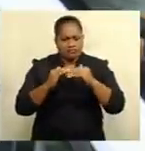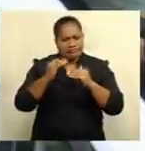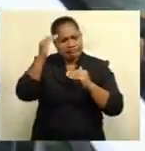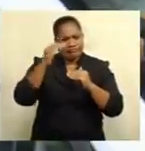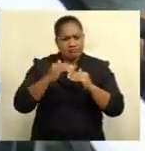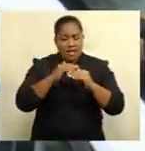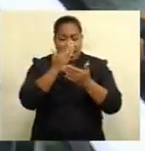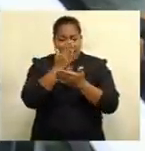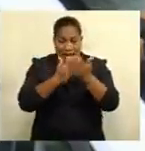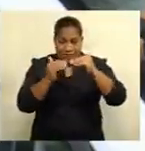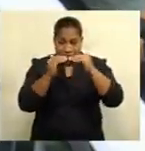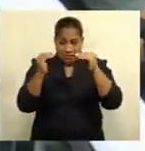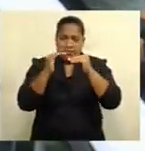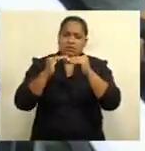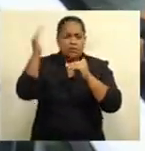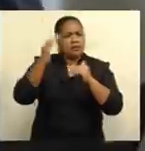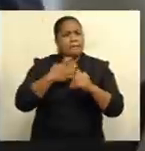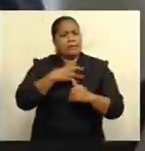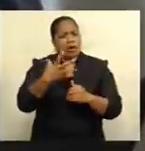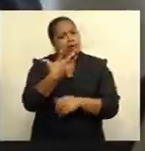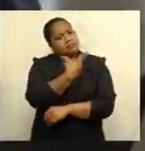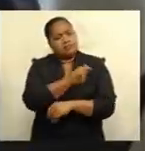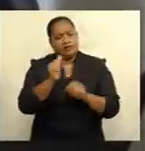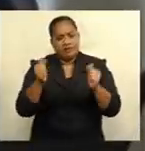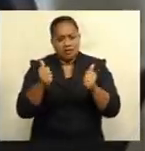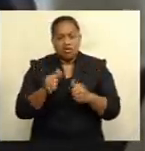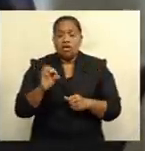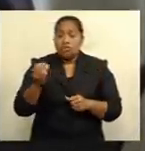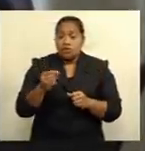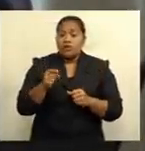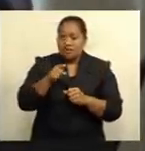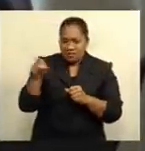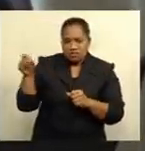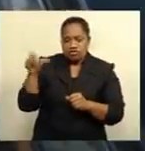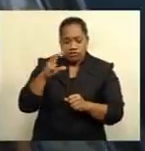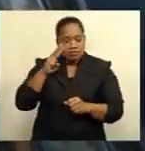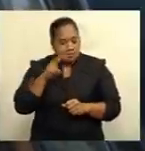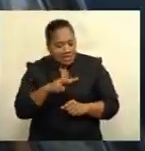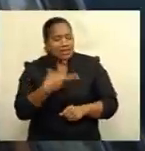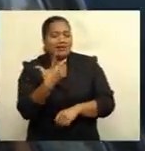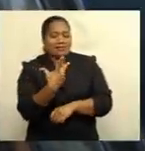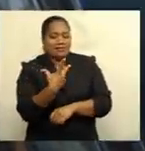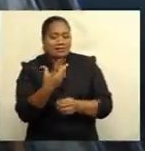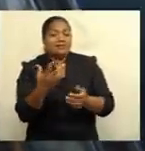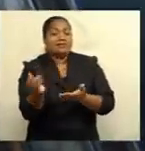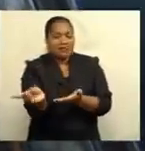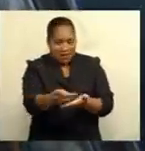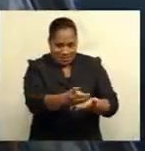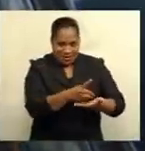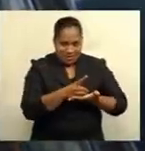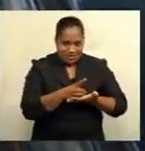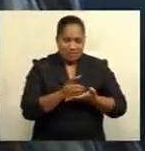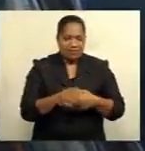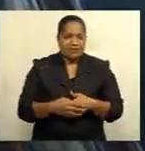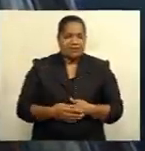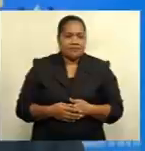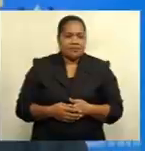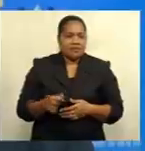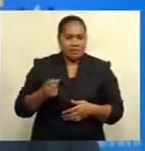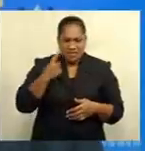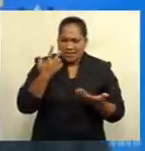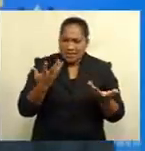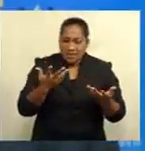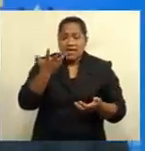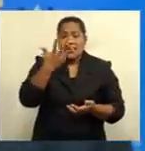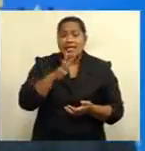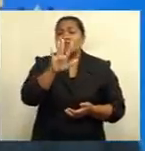media organizations should be able to look at the data, extrapolate what's important and portray it. And we should be portraying the fact that 95%